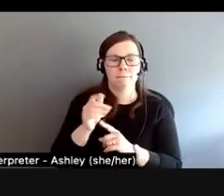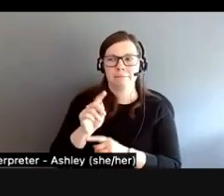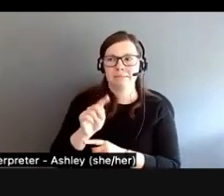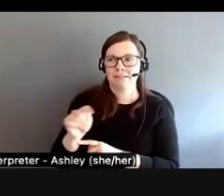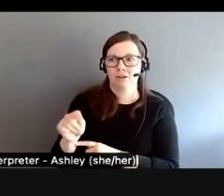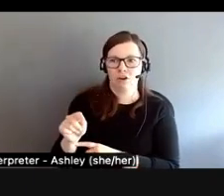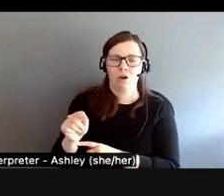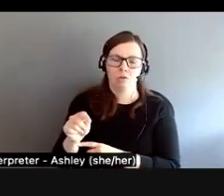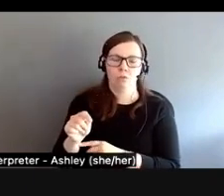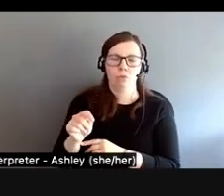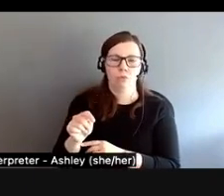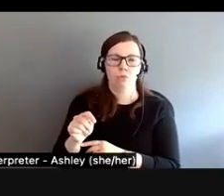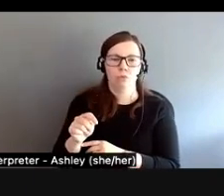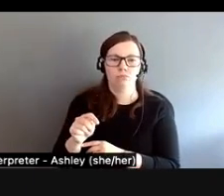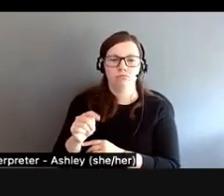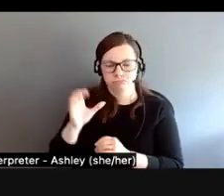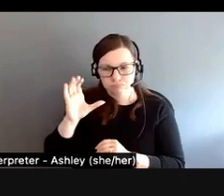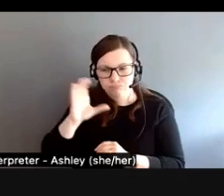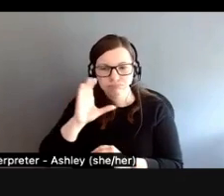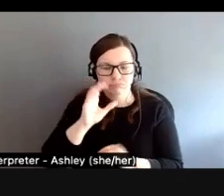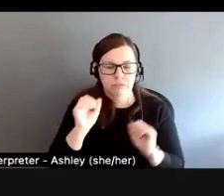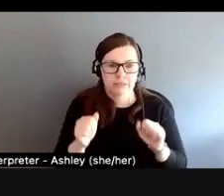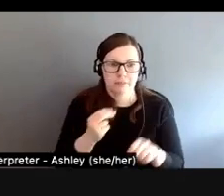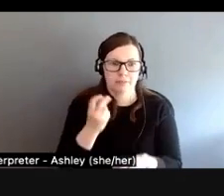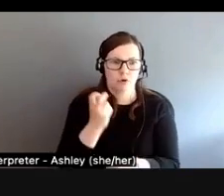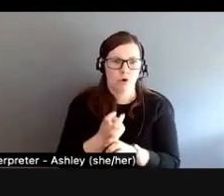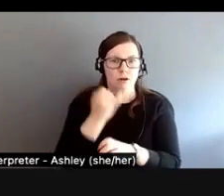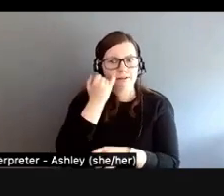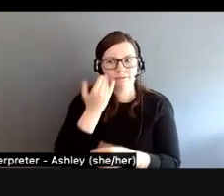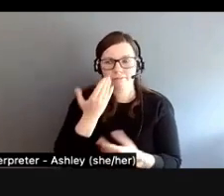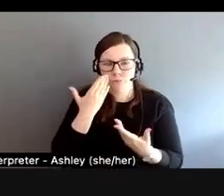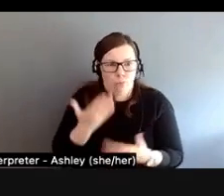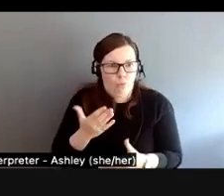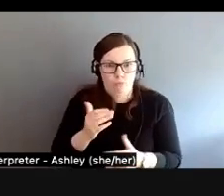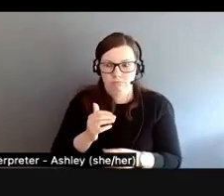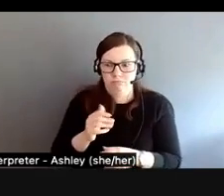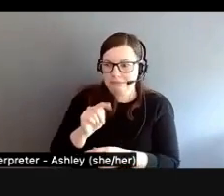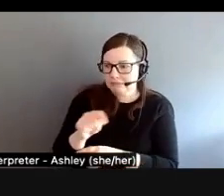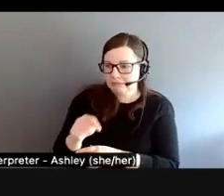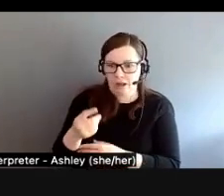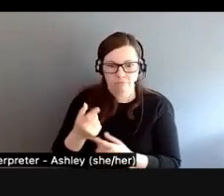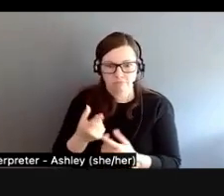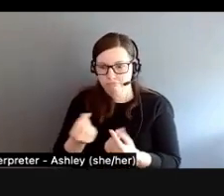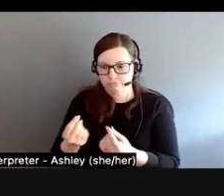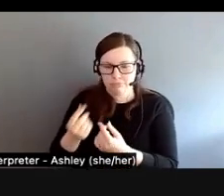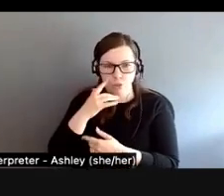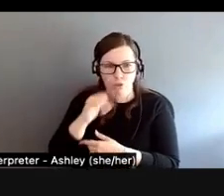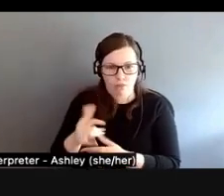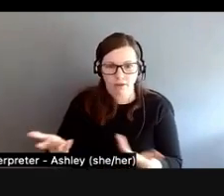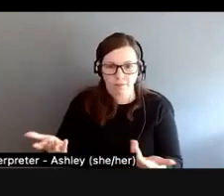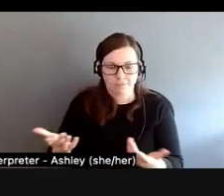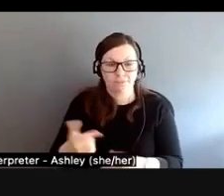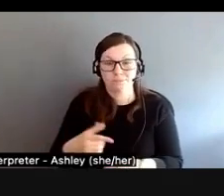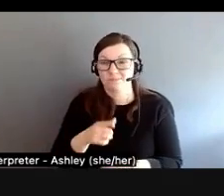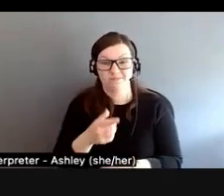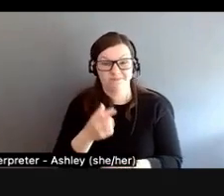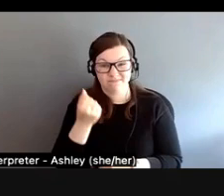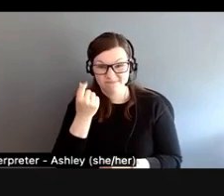So again, like inquiring with other youth or even just taking a stab in the dark at